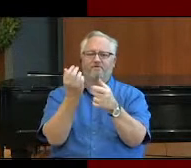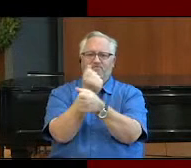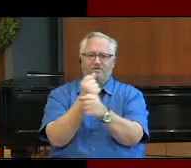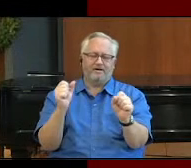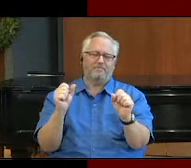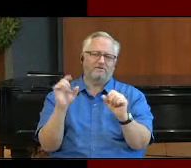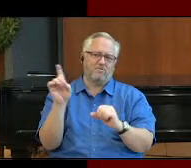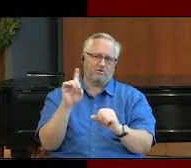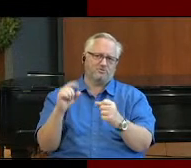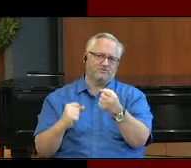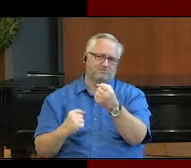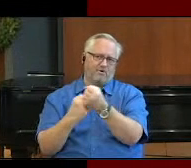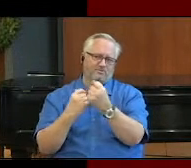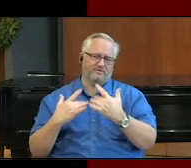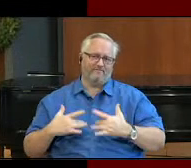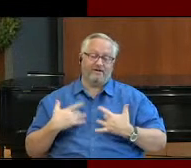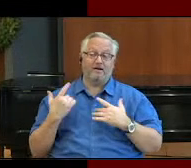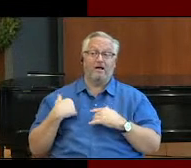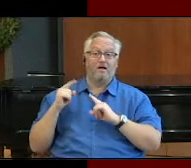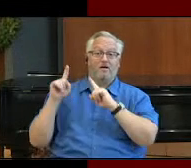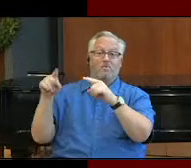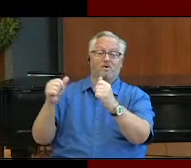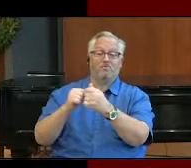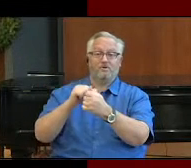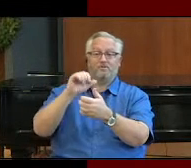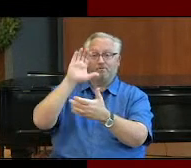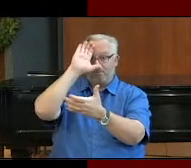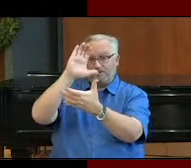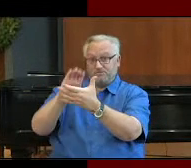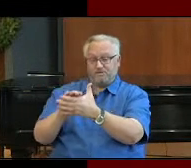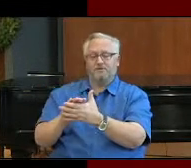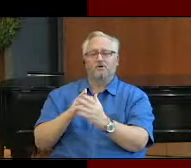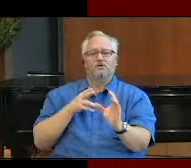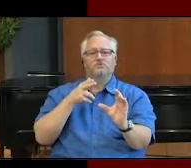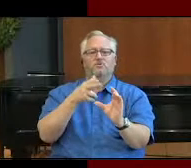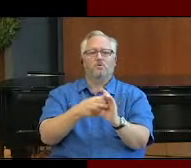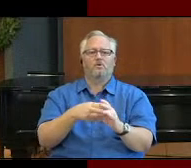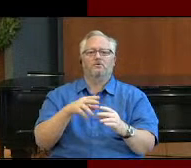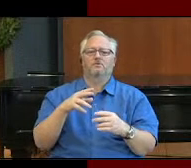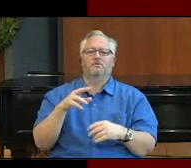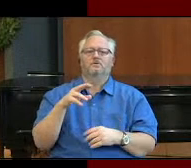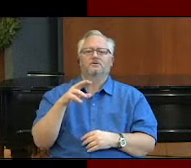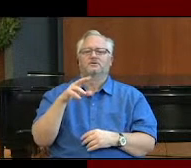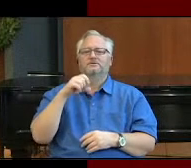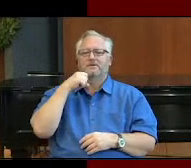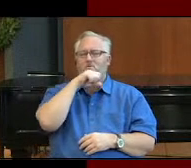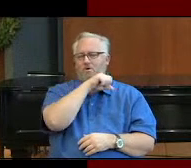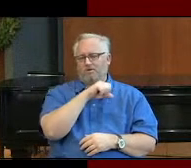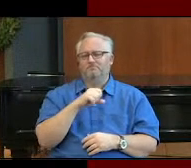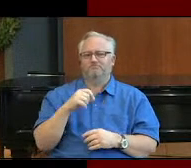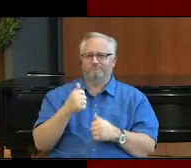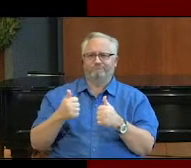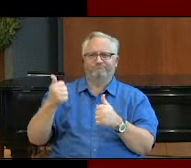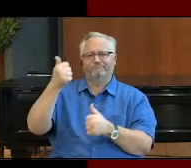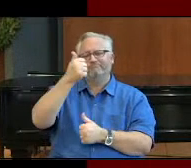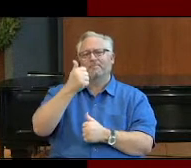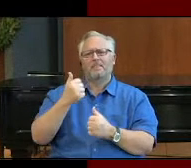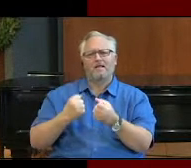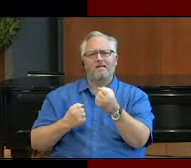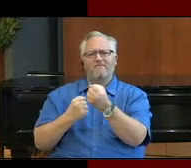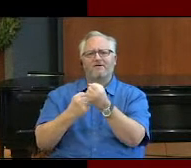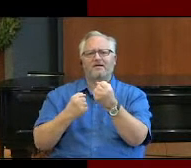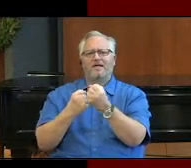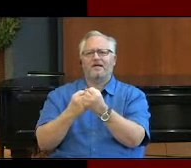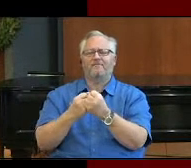husband, and together we met with the President of the Republic of China, Taiwan, and I advocated for same-sex marriage in my